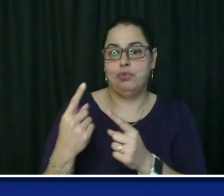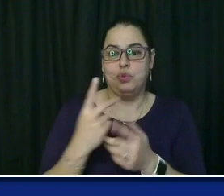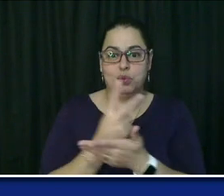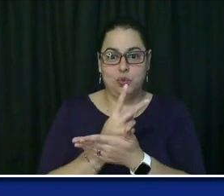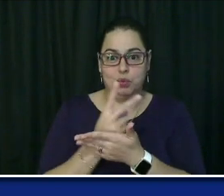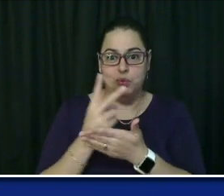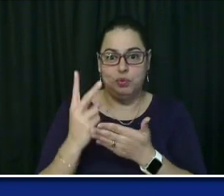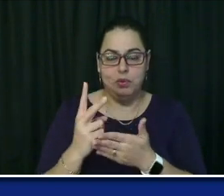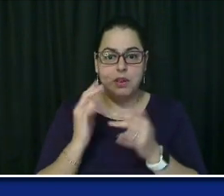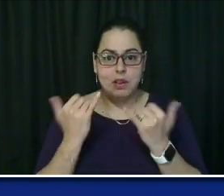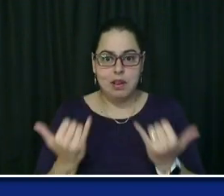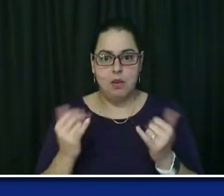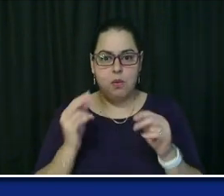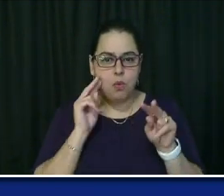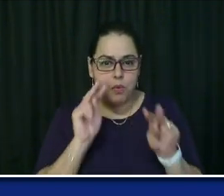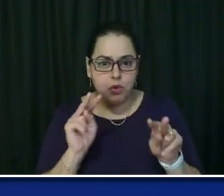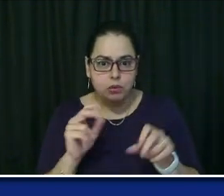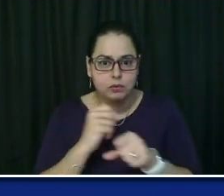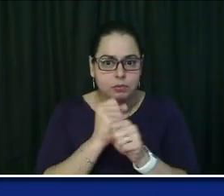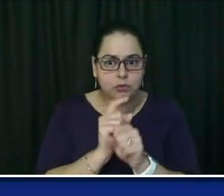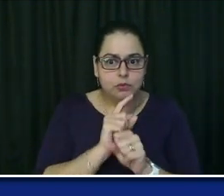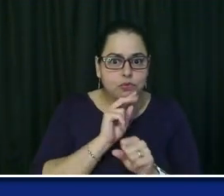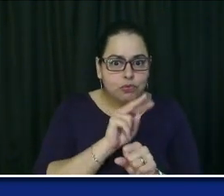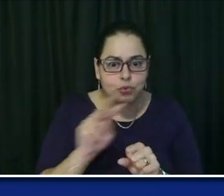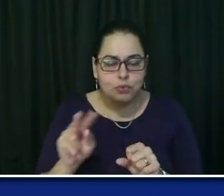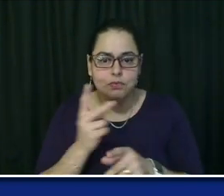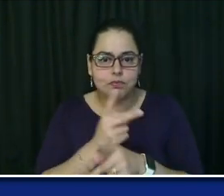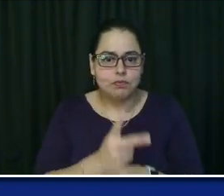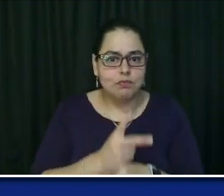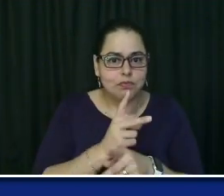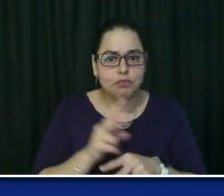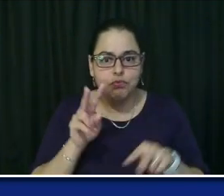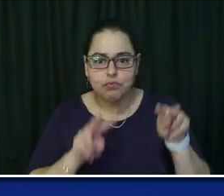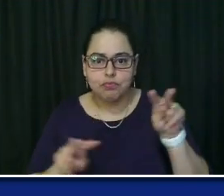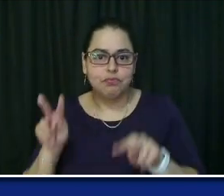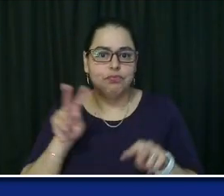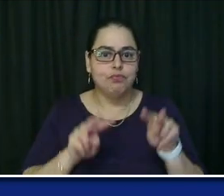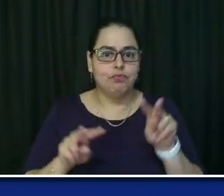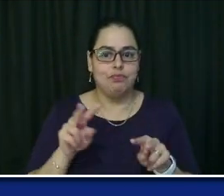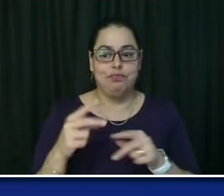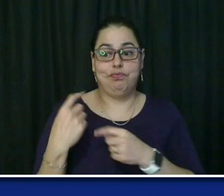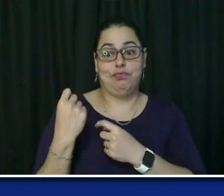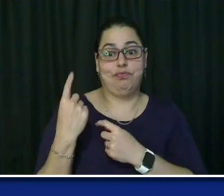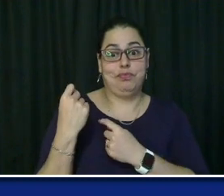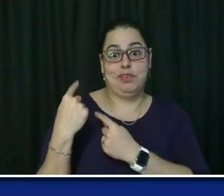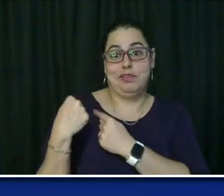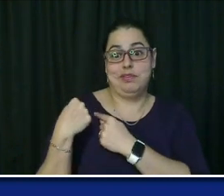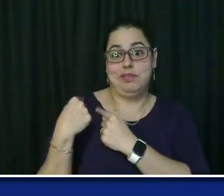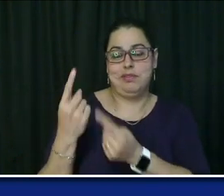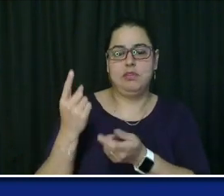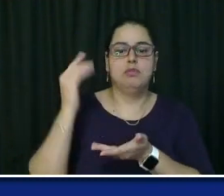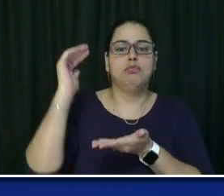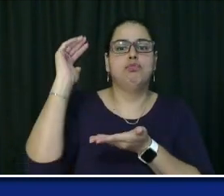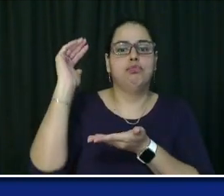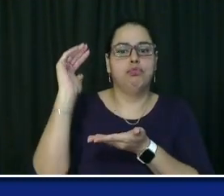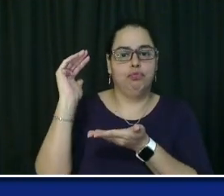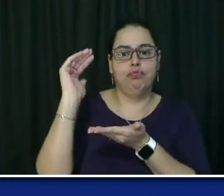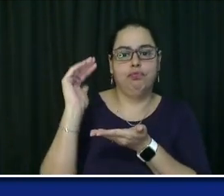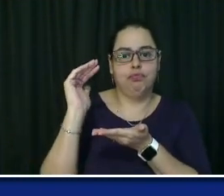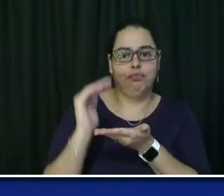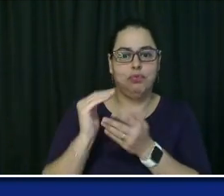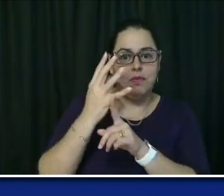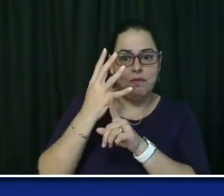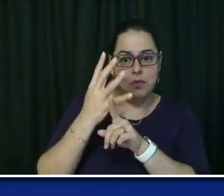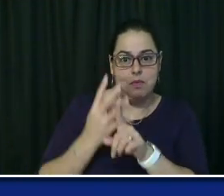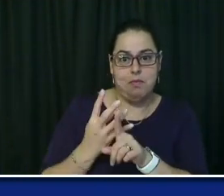months of solid reduction in the amount of illness that's been generated by COVID. The number of positive cases, the number